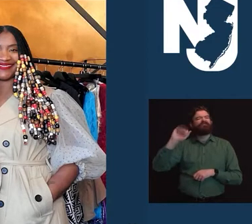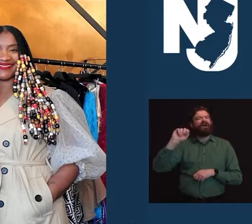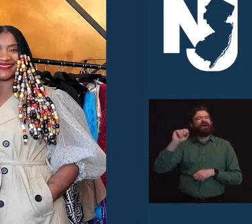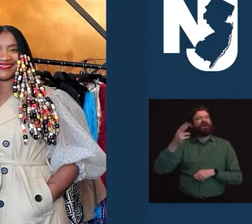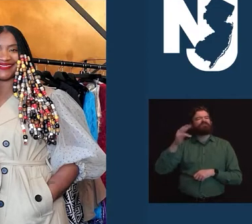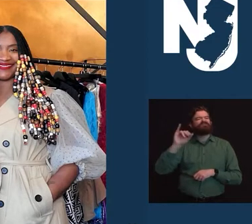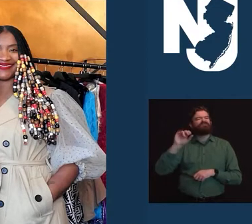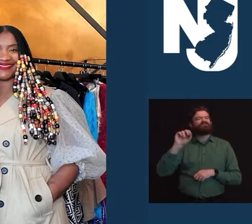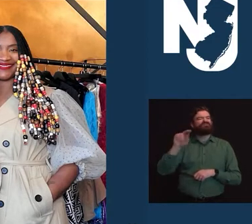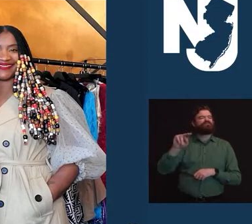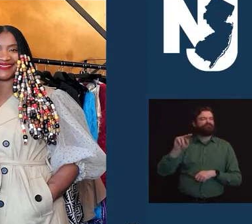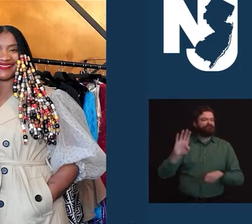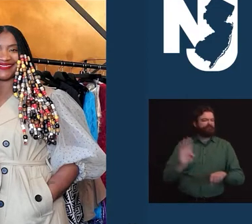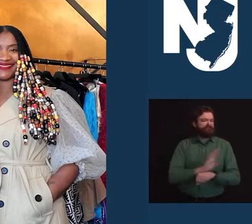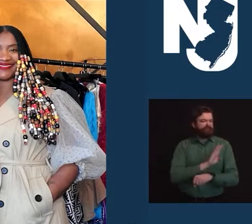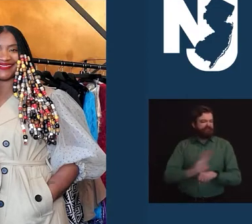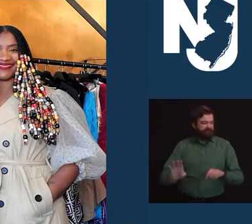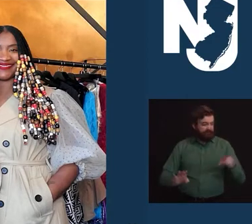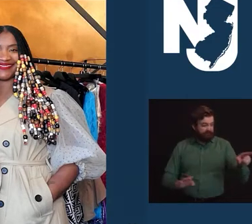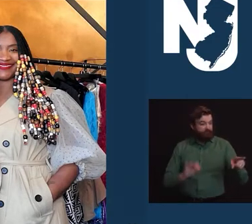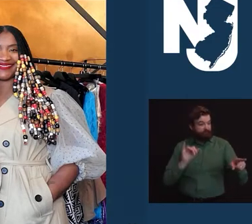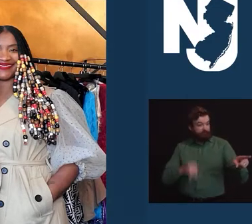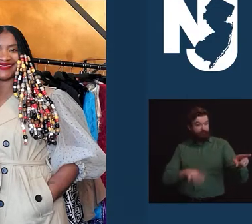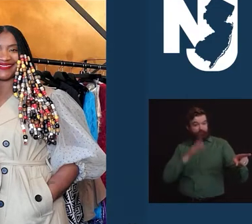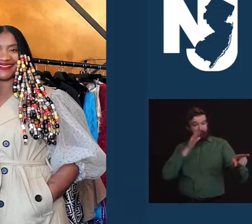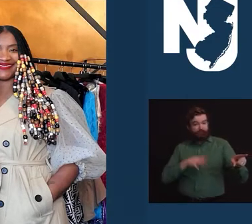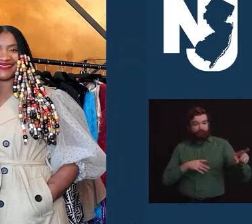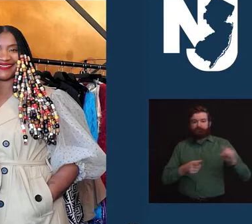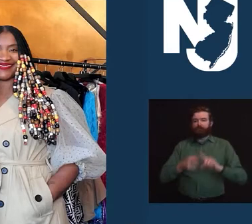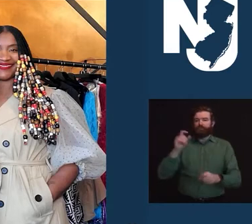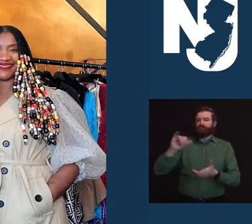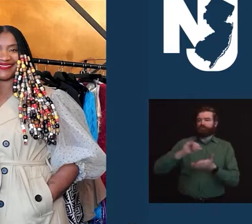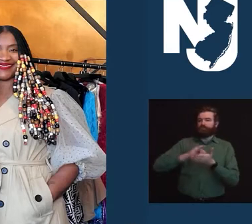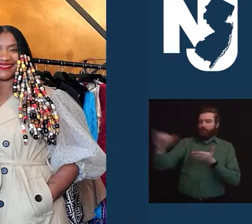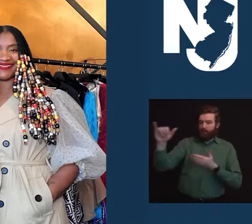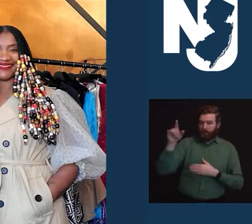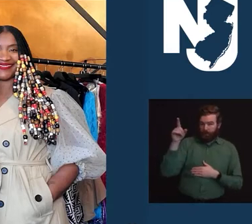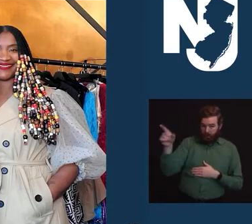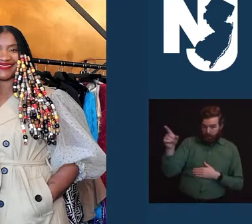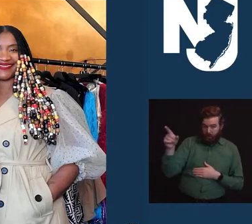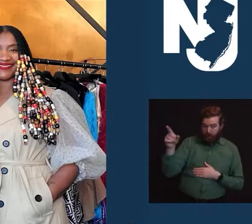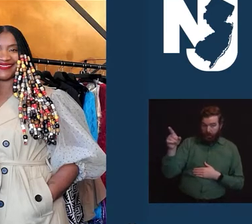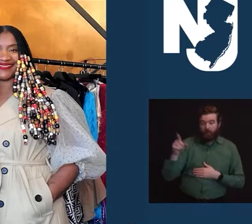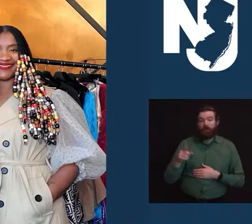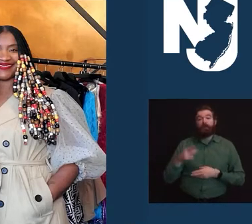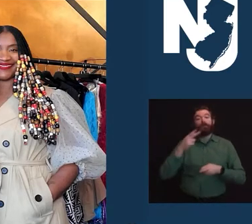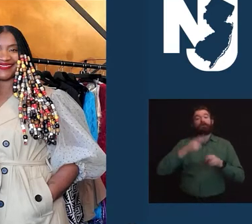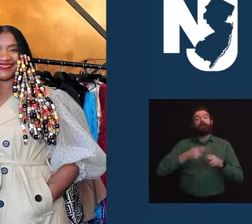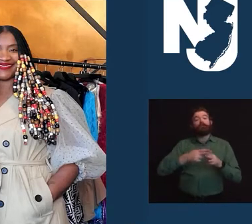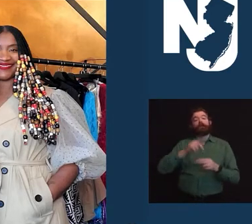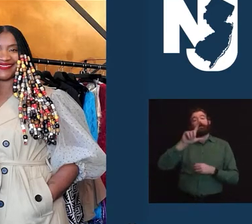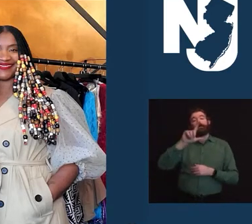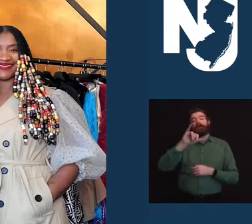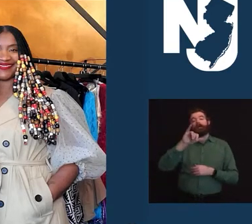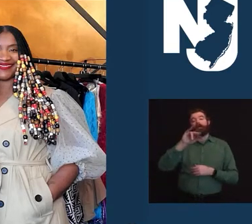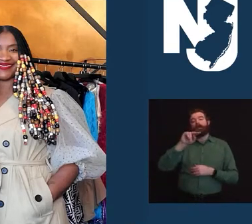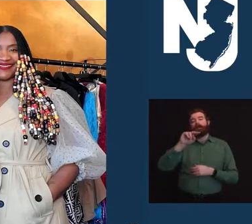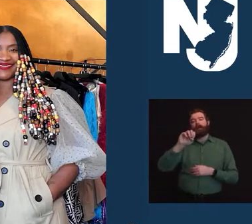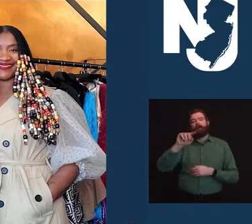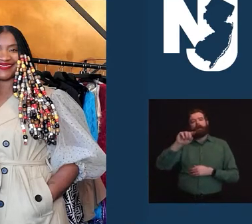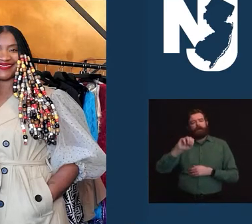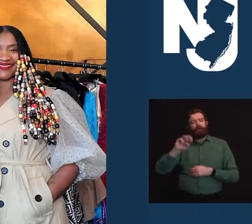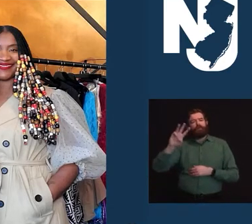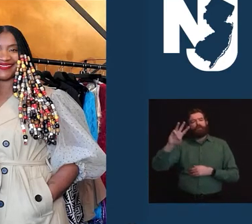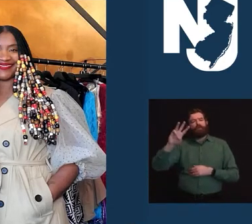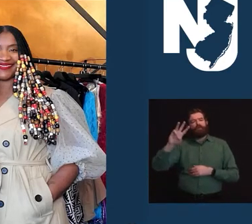York's fashion scene, that woman on the right, Lynette Ware. Lynette's goal for Off the Hanger was to create an experience for her customers